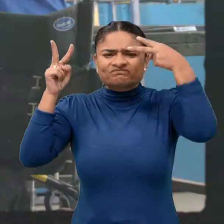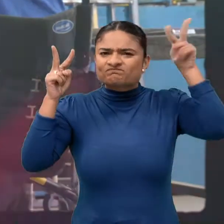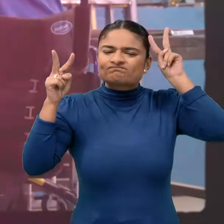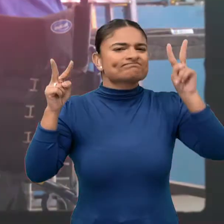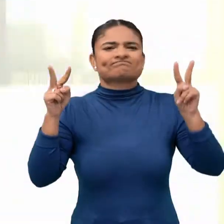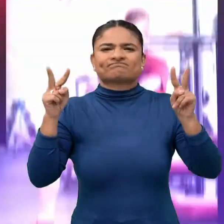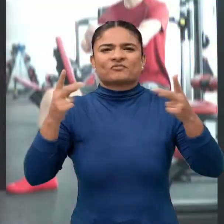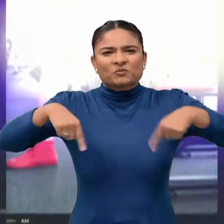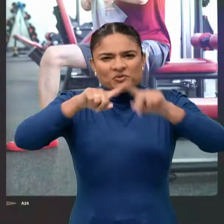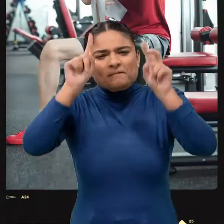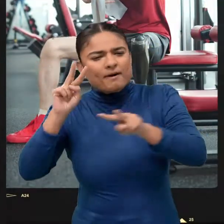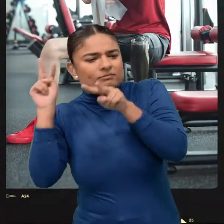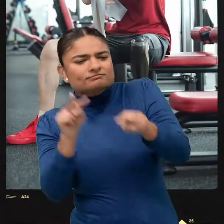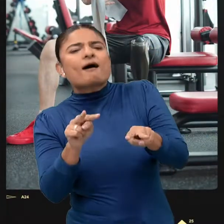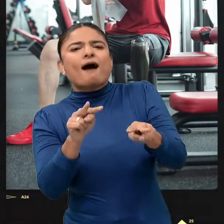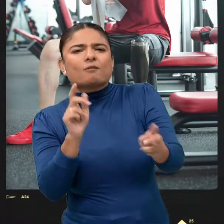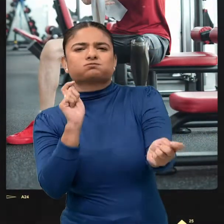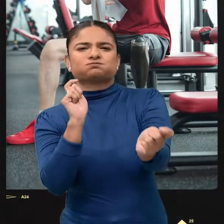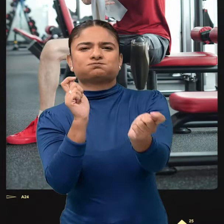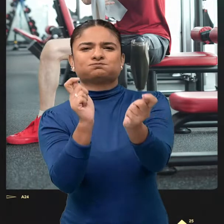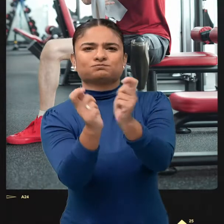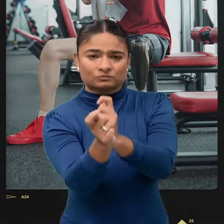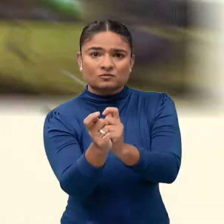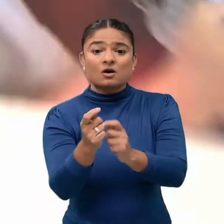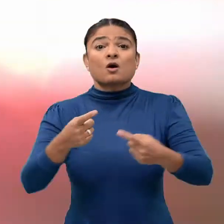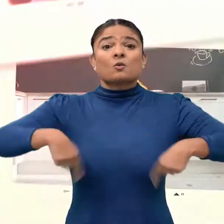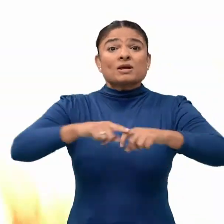expectations from seeing inability to expecting ability.